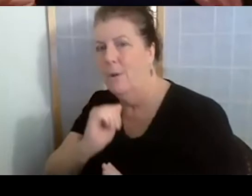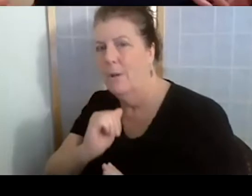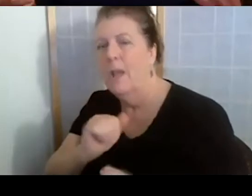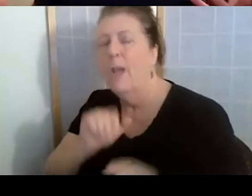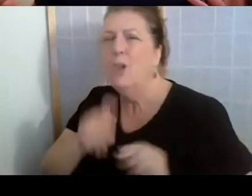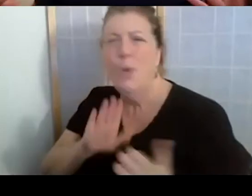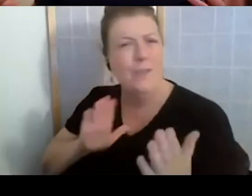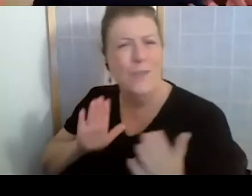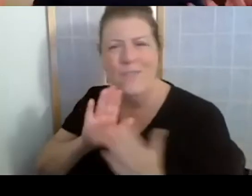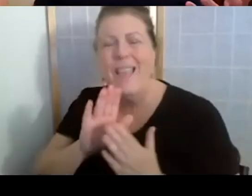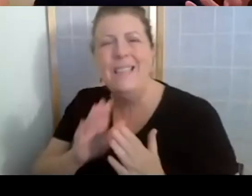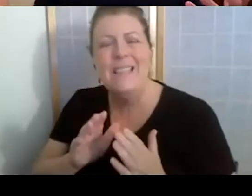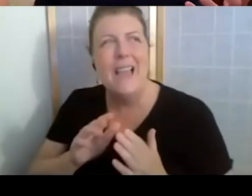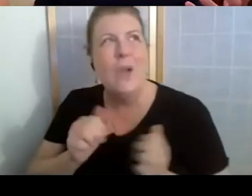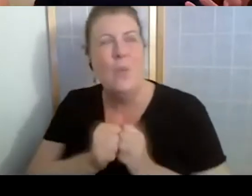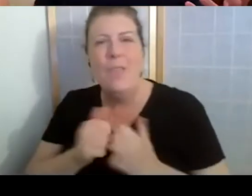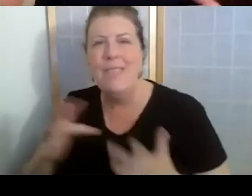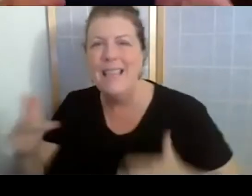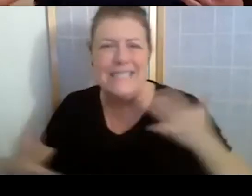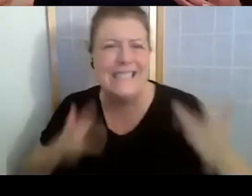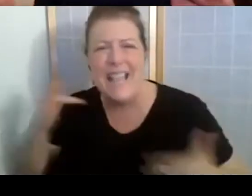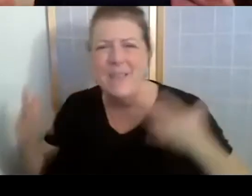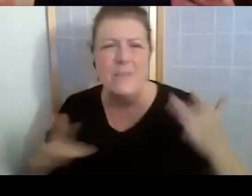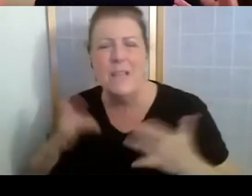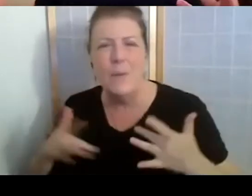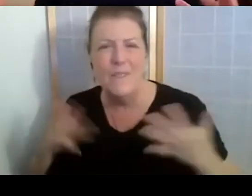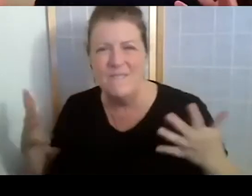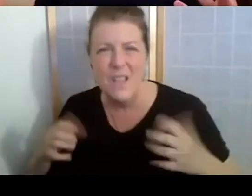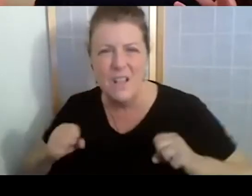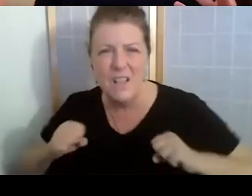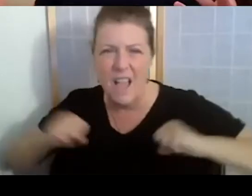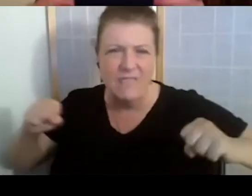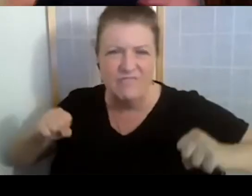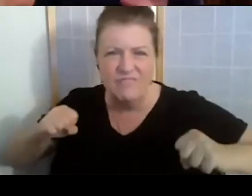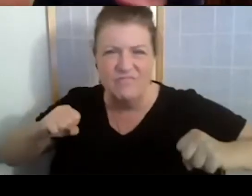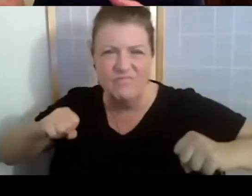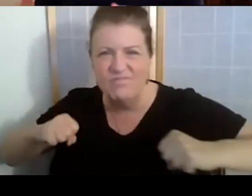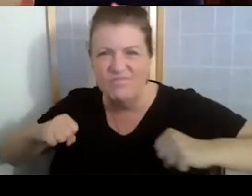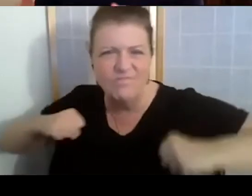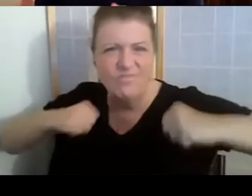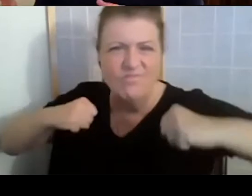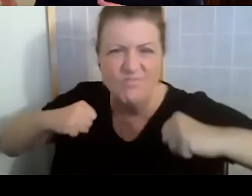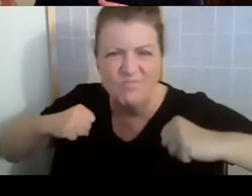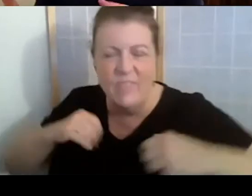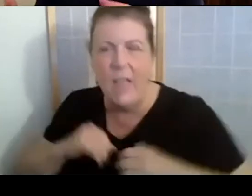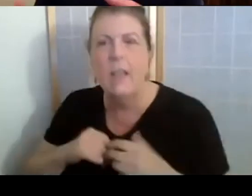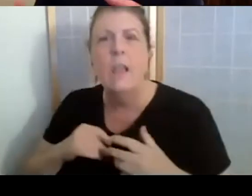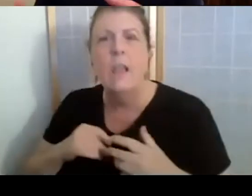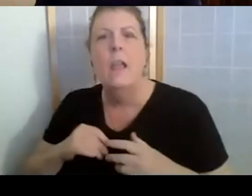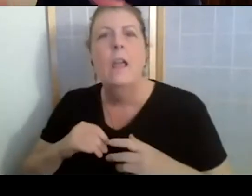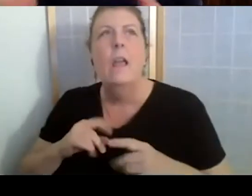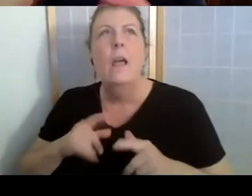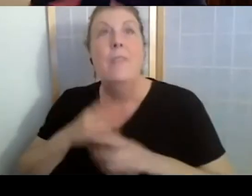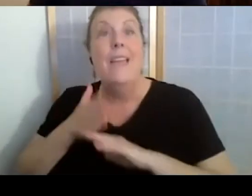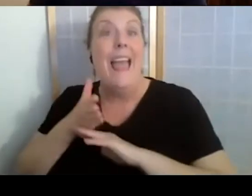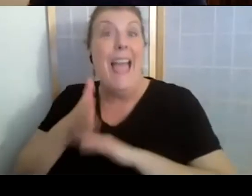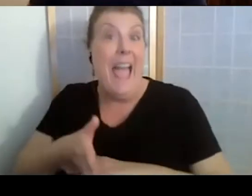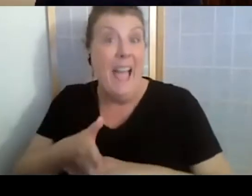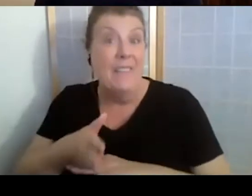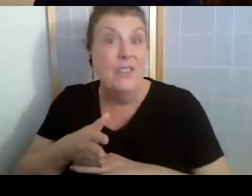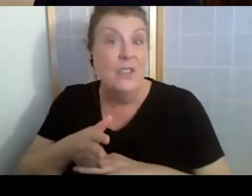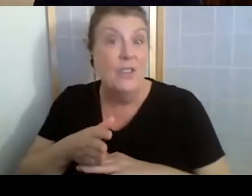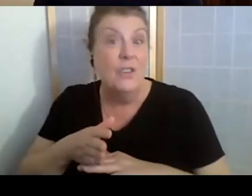you know, because that's how I wanted Watchmen to feel. But then the delicacy of coming back in after hours and trying to pick things